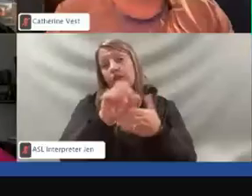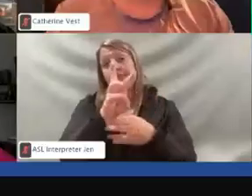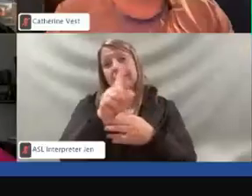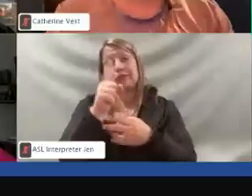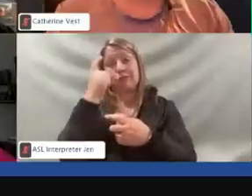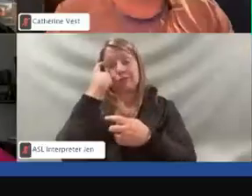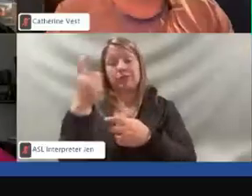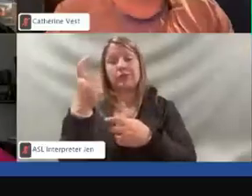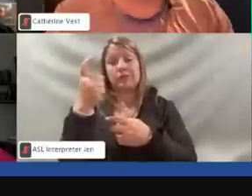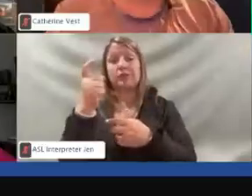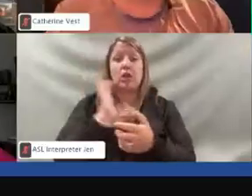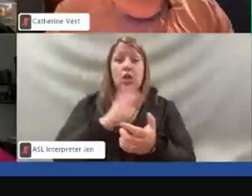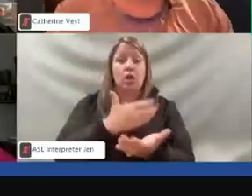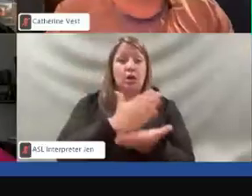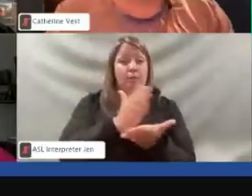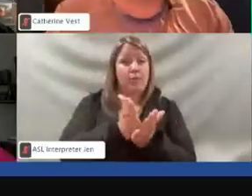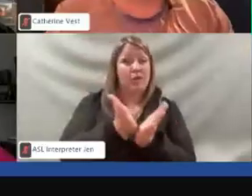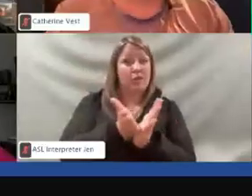$108,472.62. Our budget was